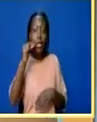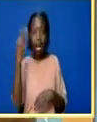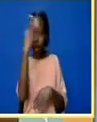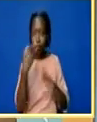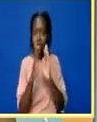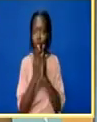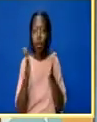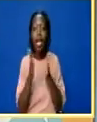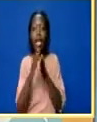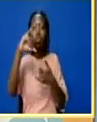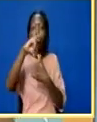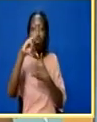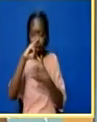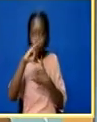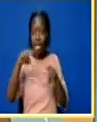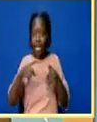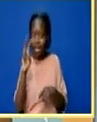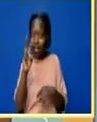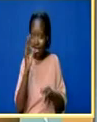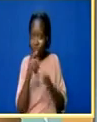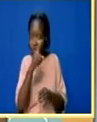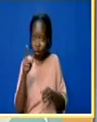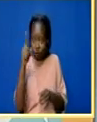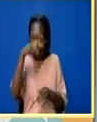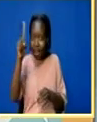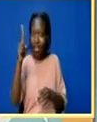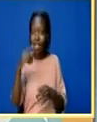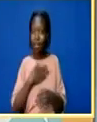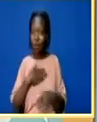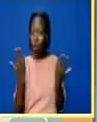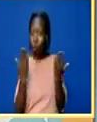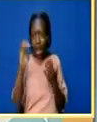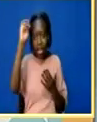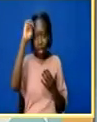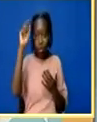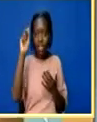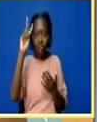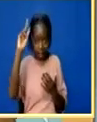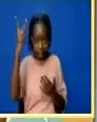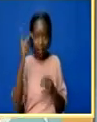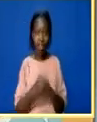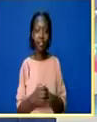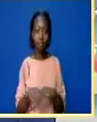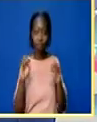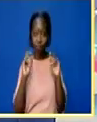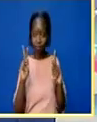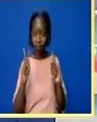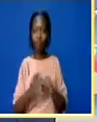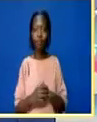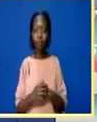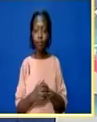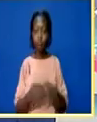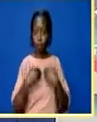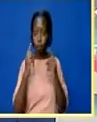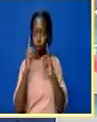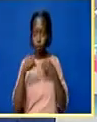Facebook, and YouTube. Let's see if you're right. Please. Okay. EduTV Kenya. At EduTV Kenya. Uh-huh. Okay. Yes. So we have talked